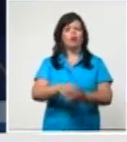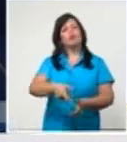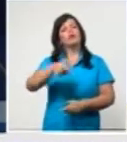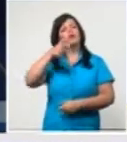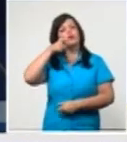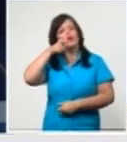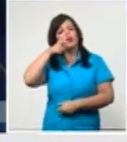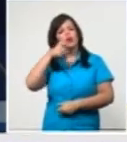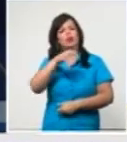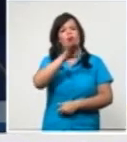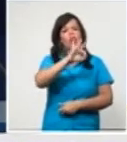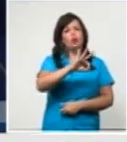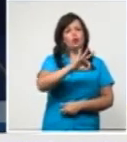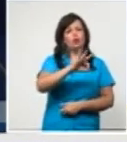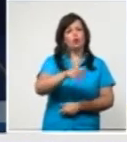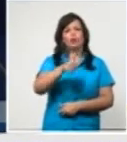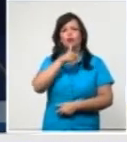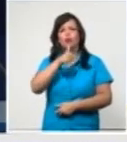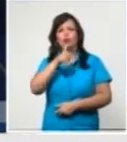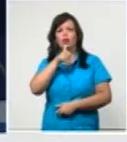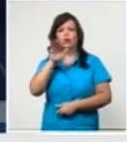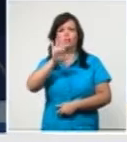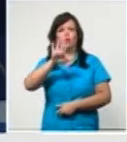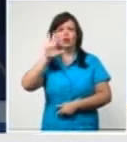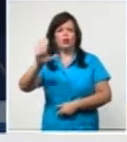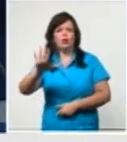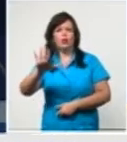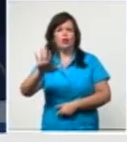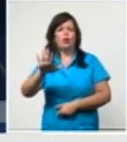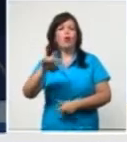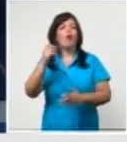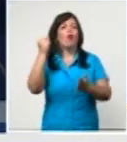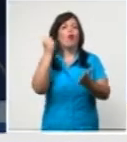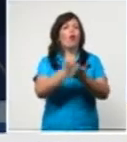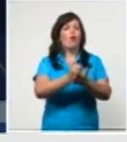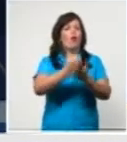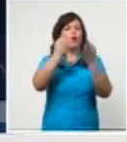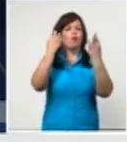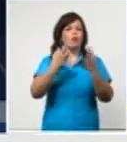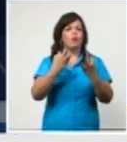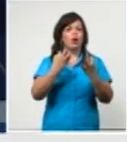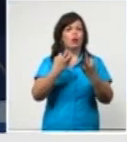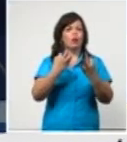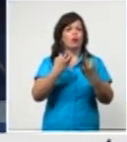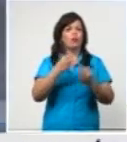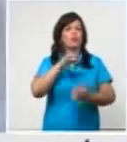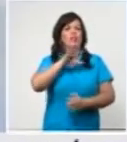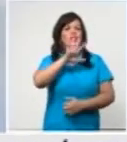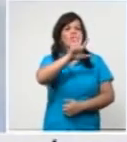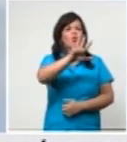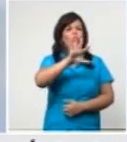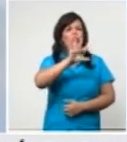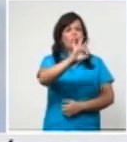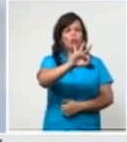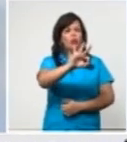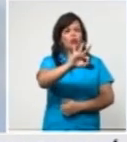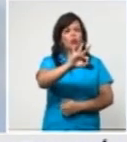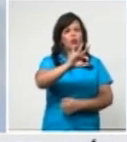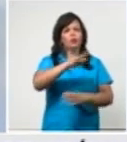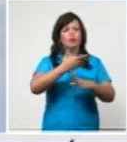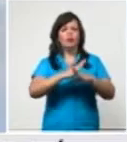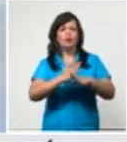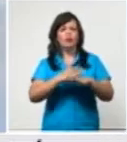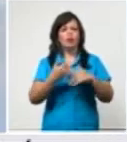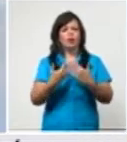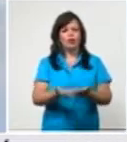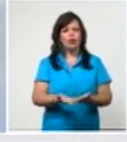suspected 55, and confirmed 58 cases. That is 58